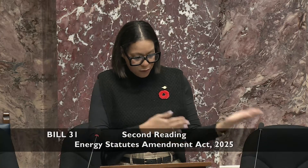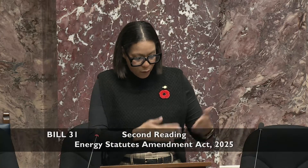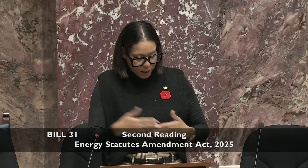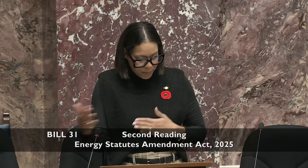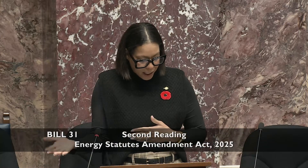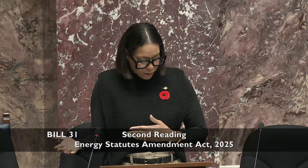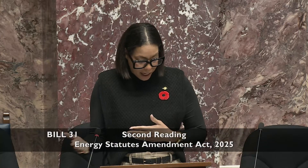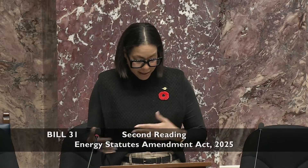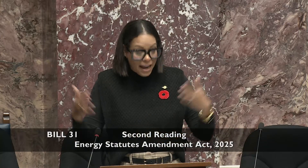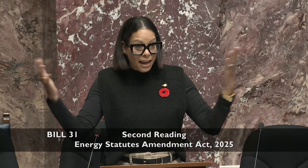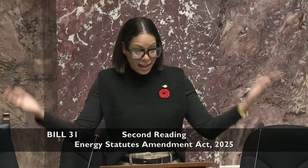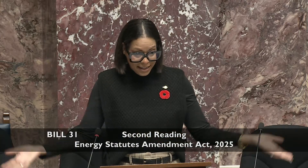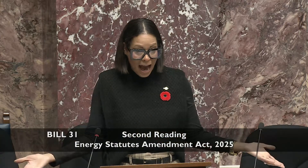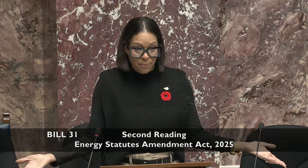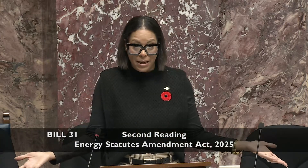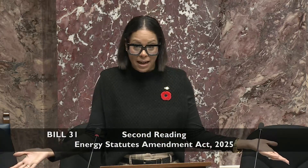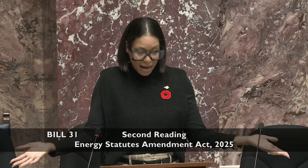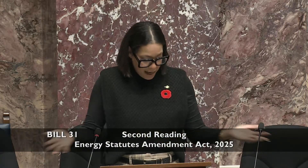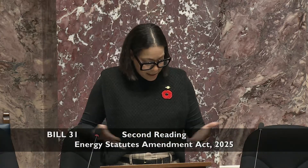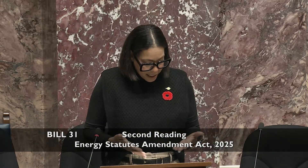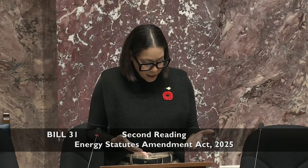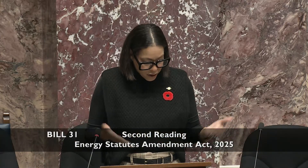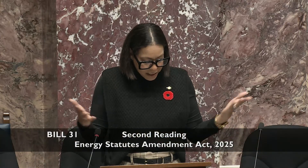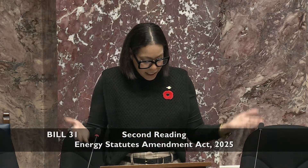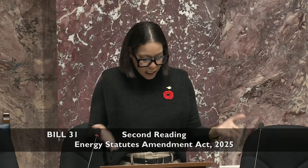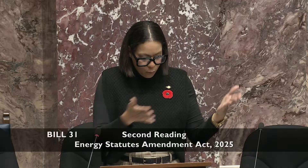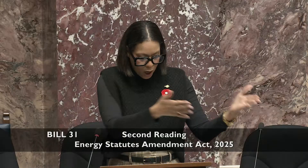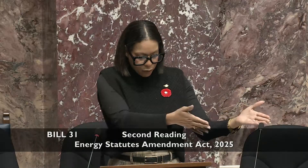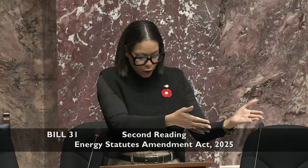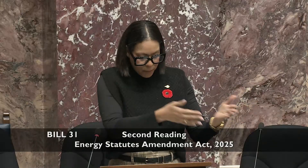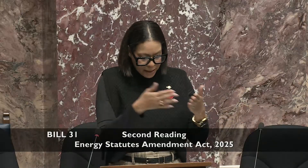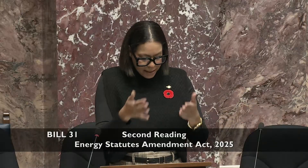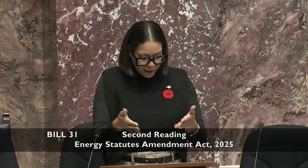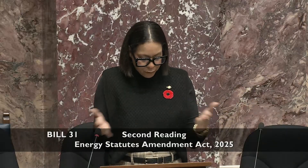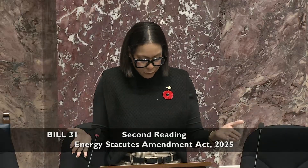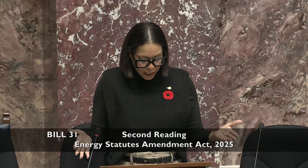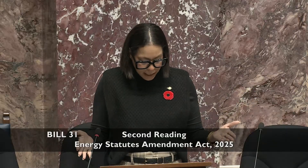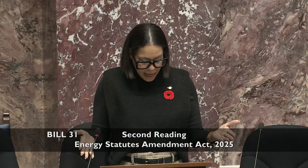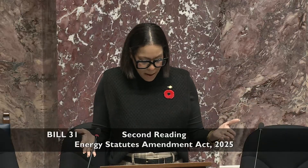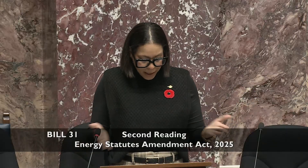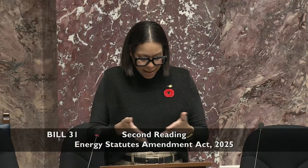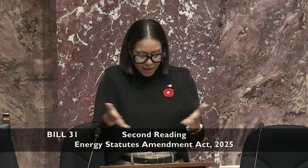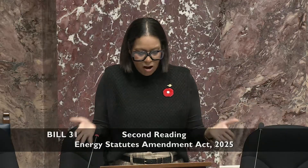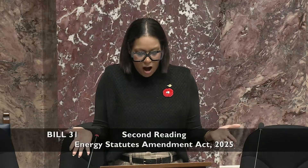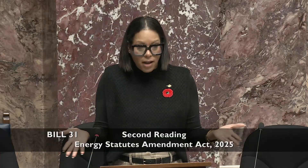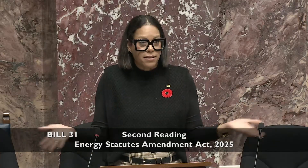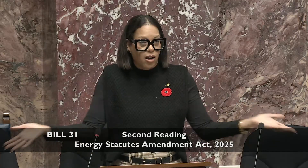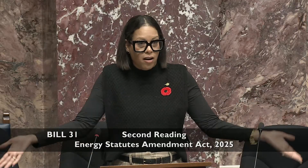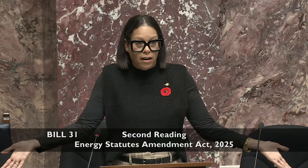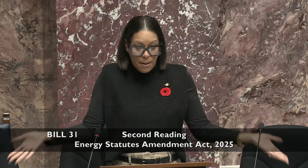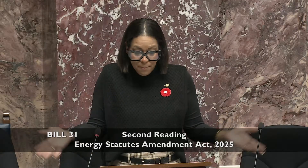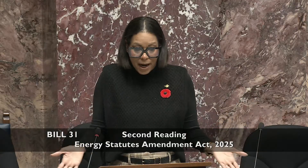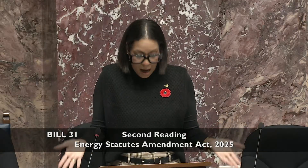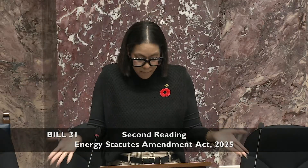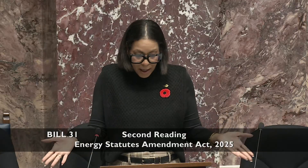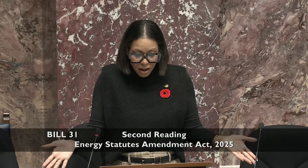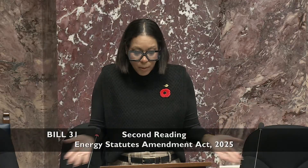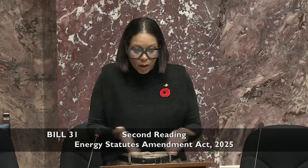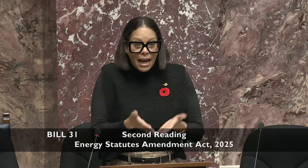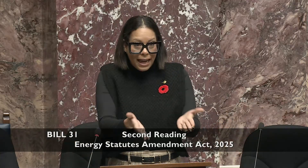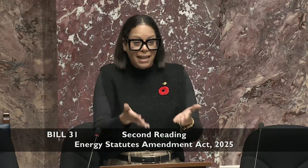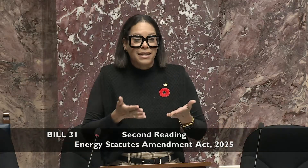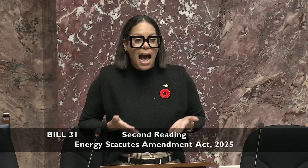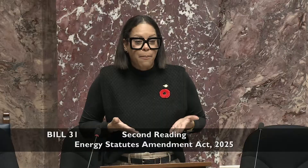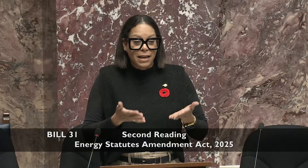hours to avoid peak rates. It's happening. Seniors heating one room instead of 3 because the costs are